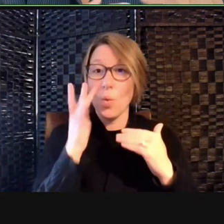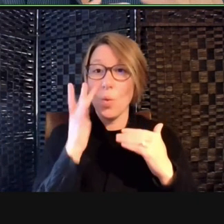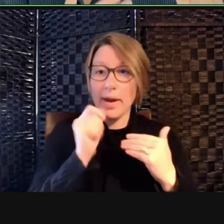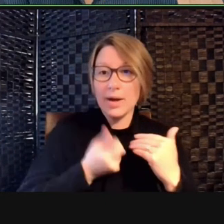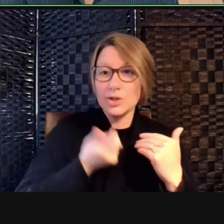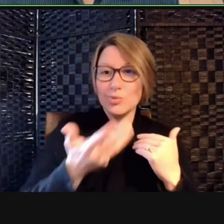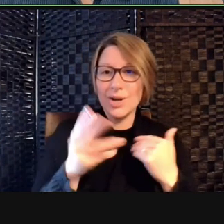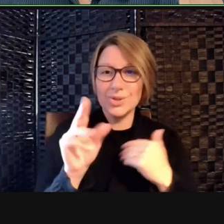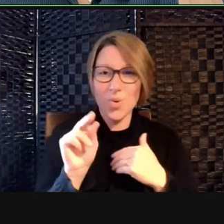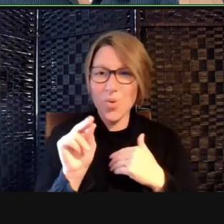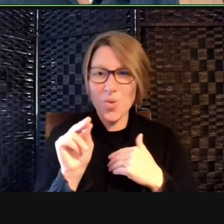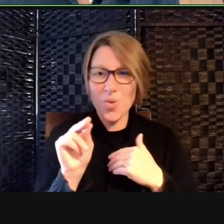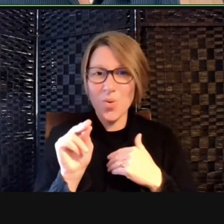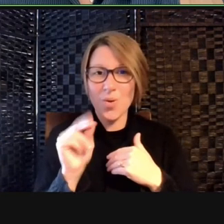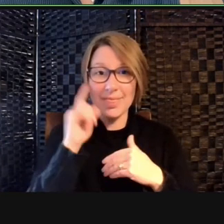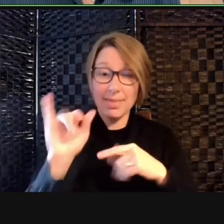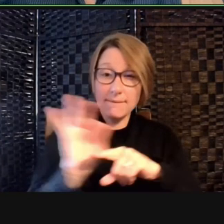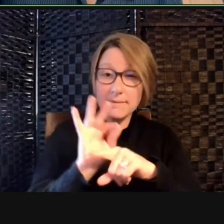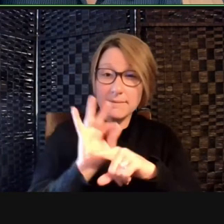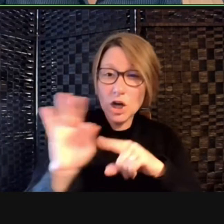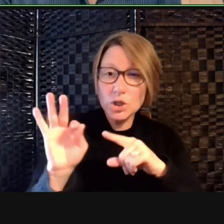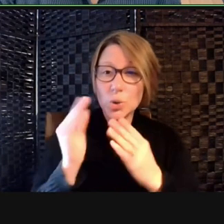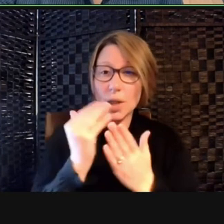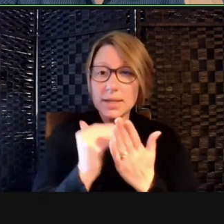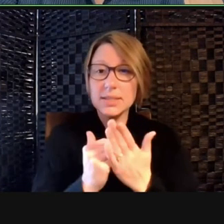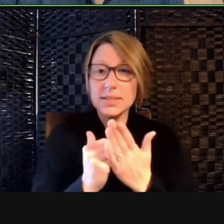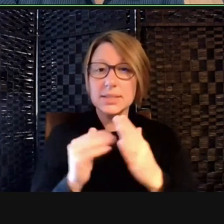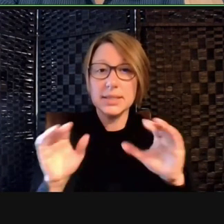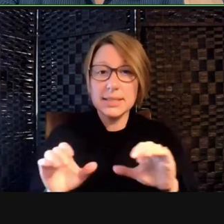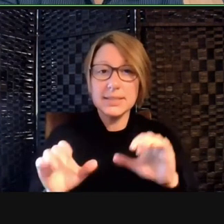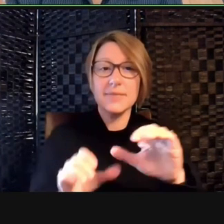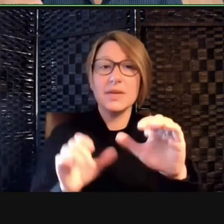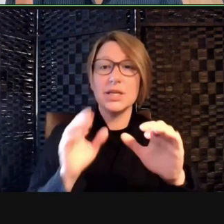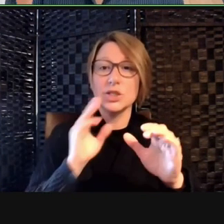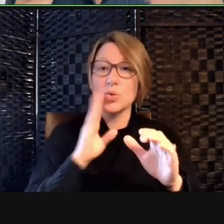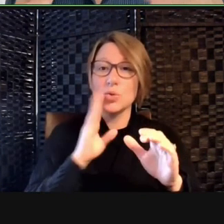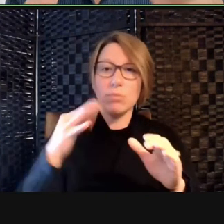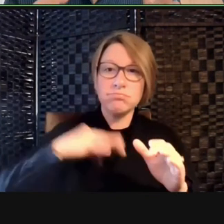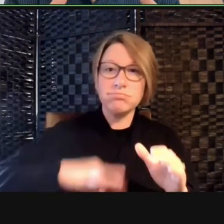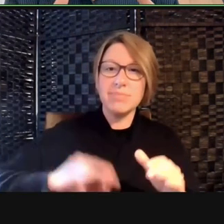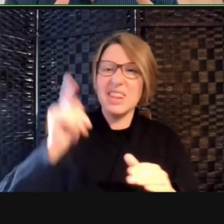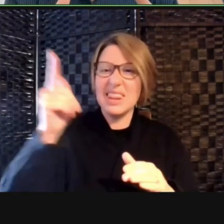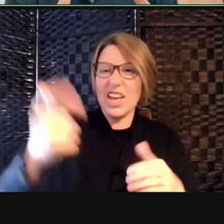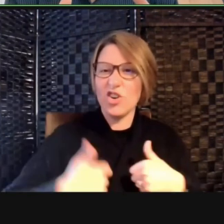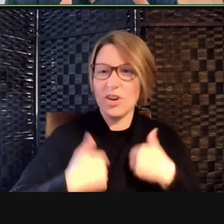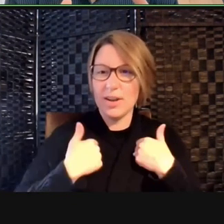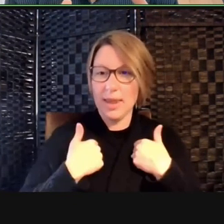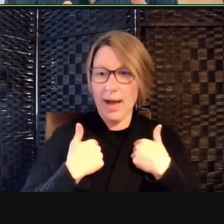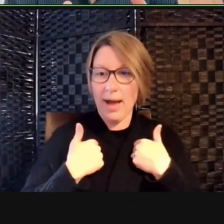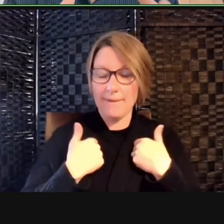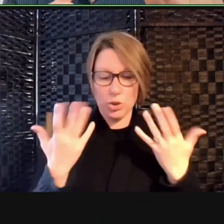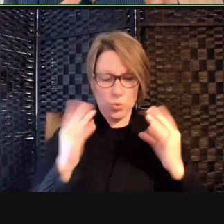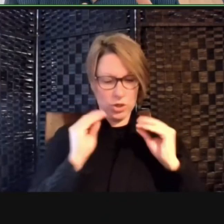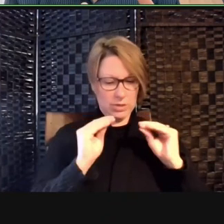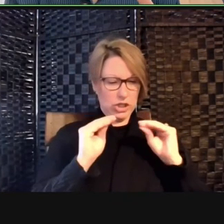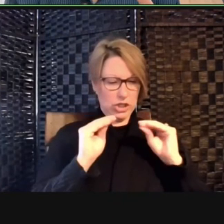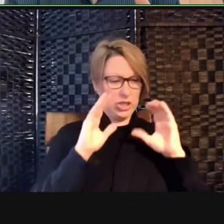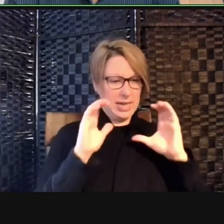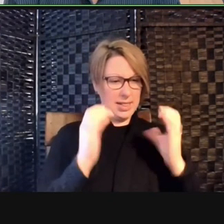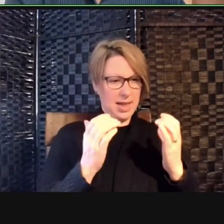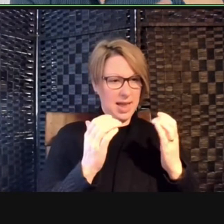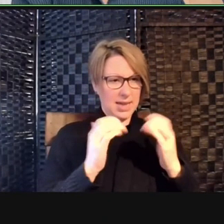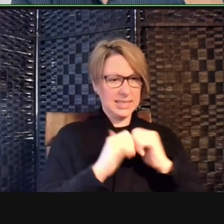yet. Thinking about those functional lessons and activities that will be useful in later life. So always think about what we're teaching in class.